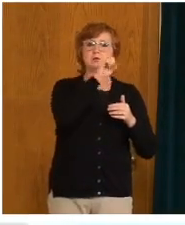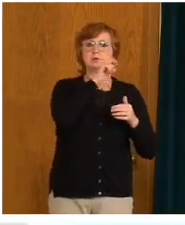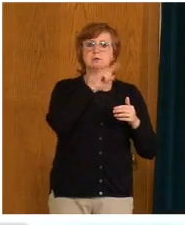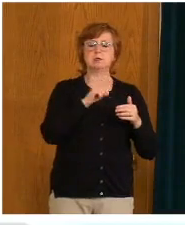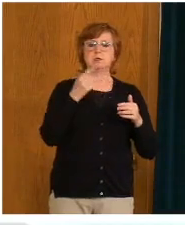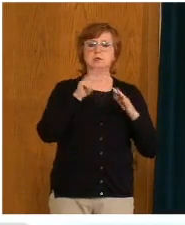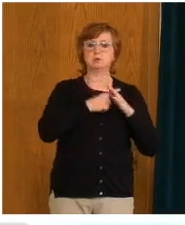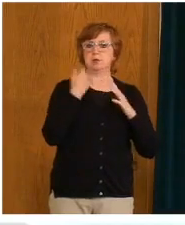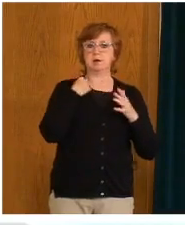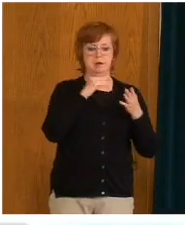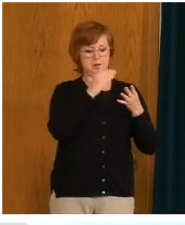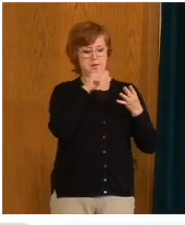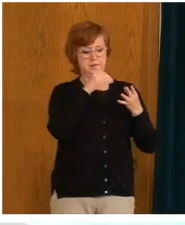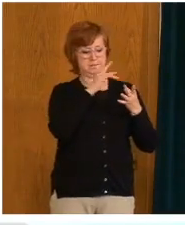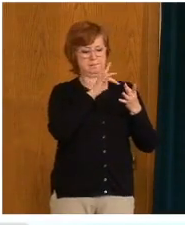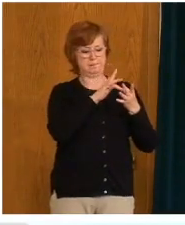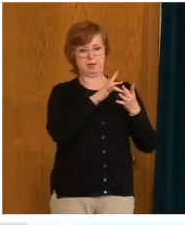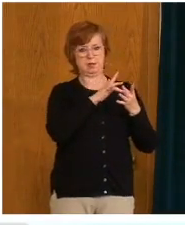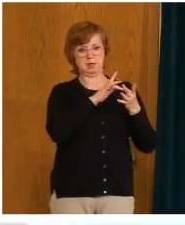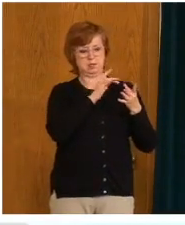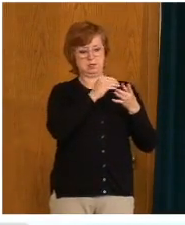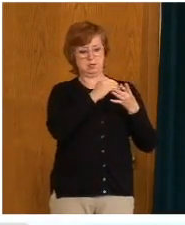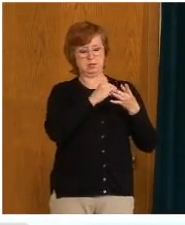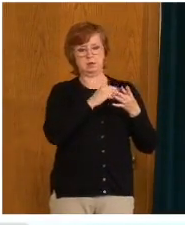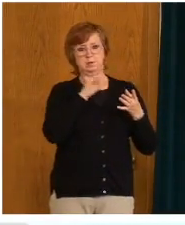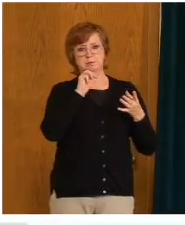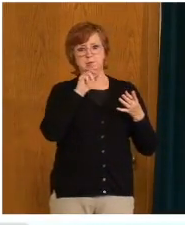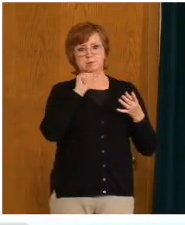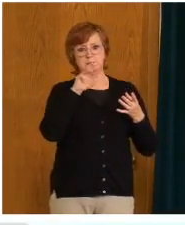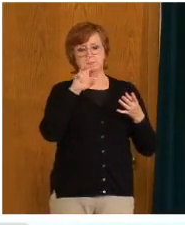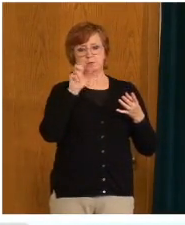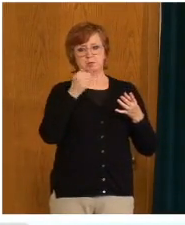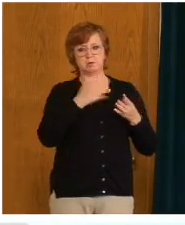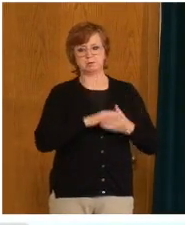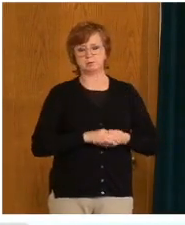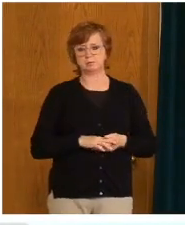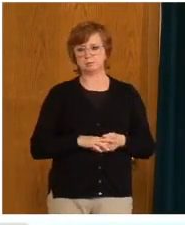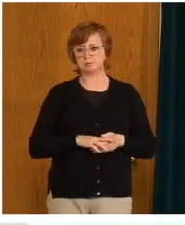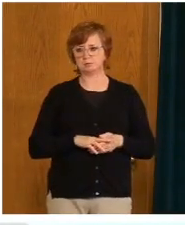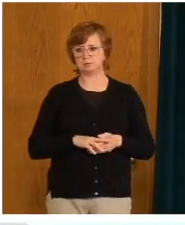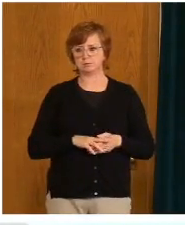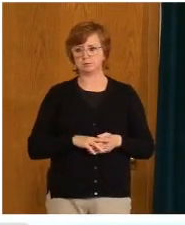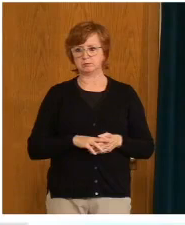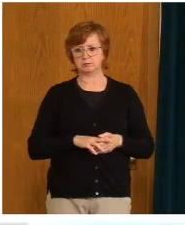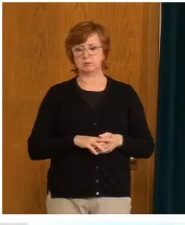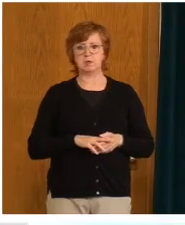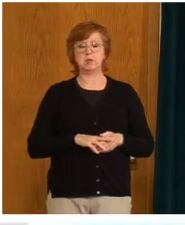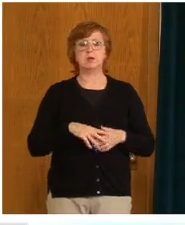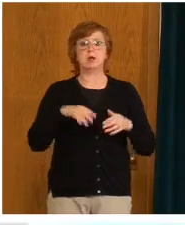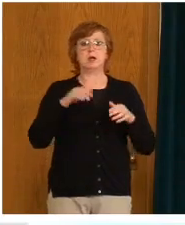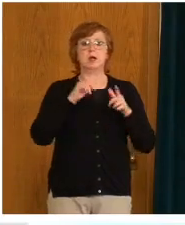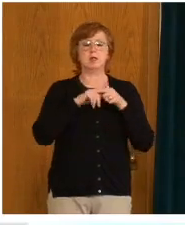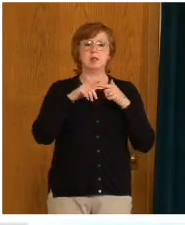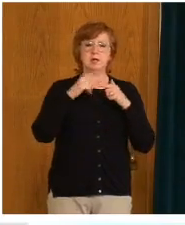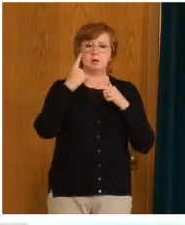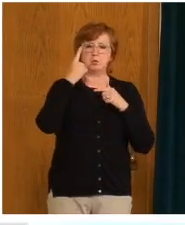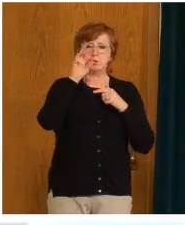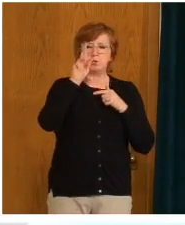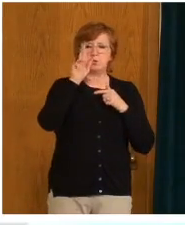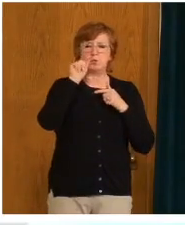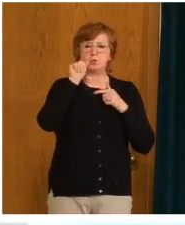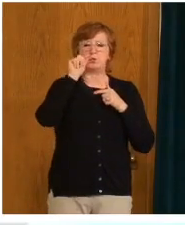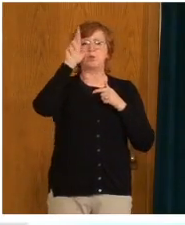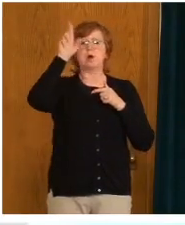second thing we know is that while there was the rare signal of vaccine-induced thrombocytopenic thrombosis